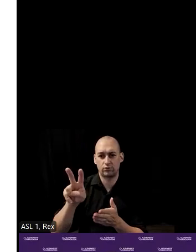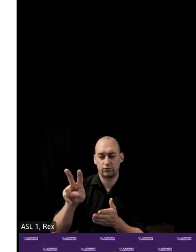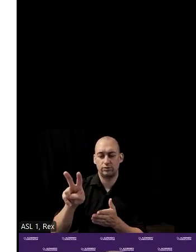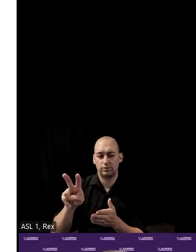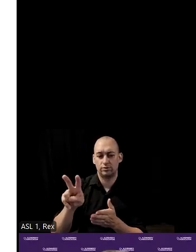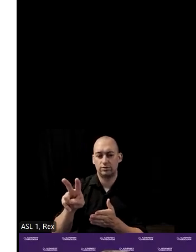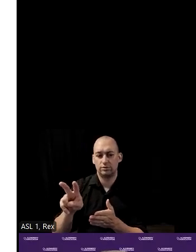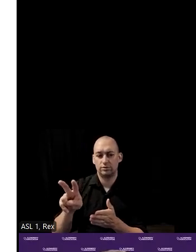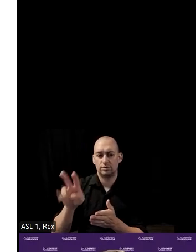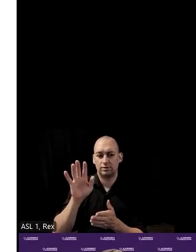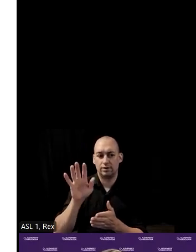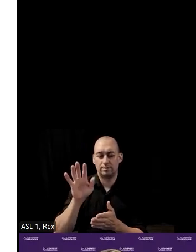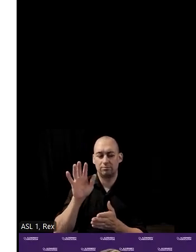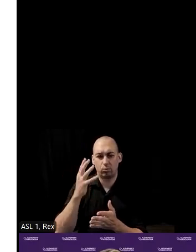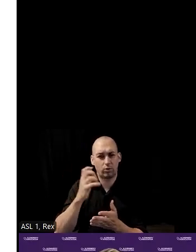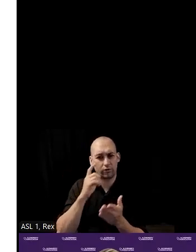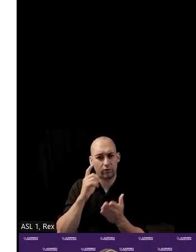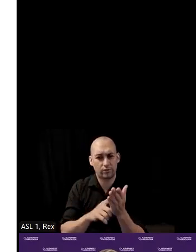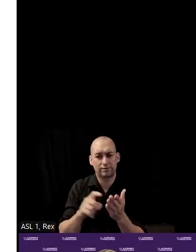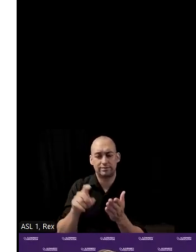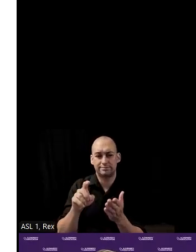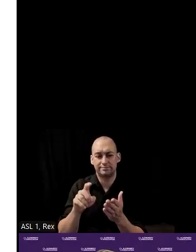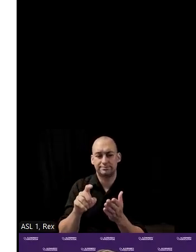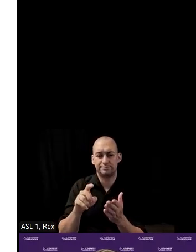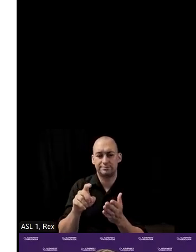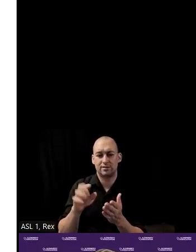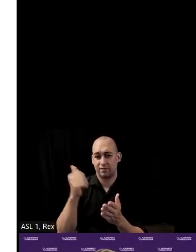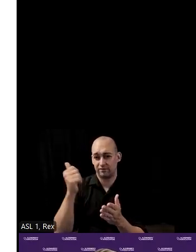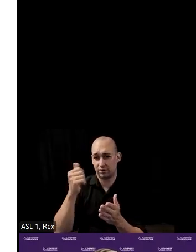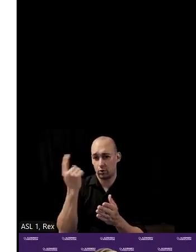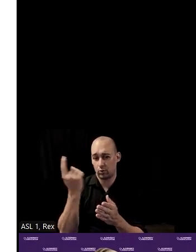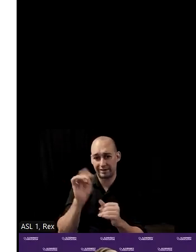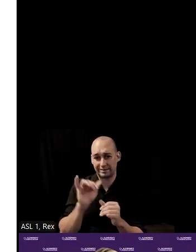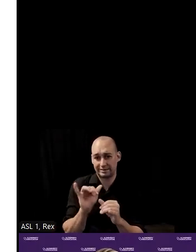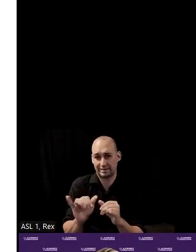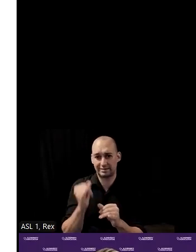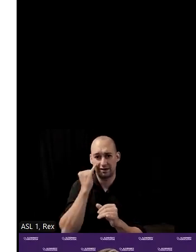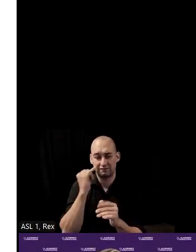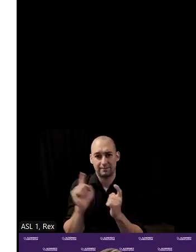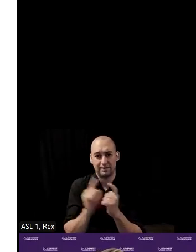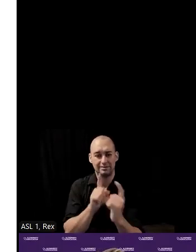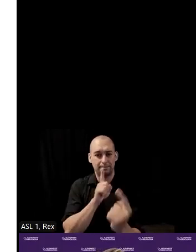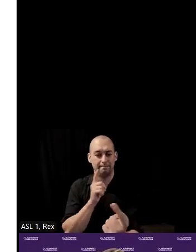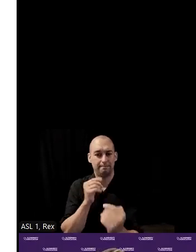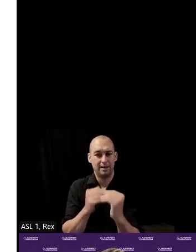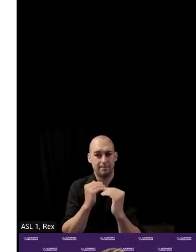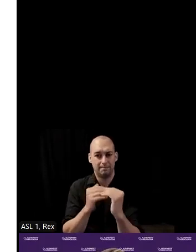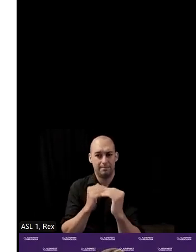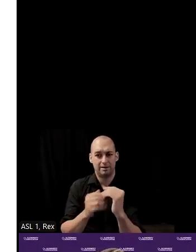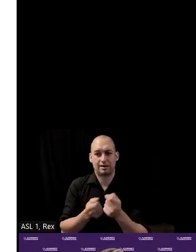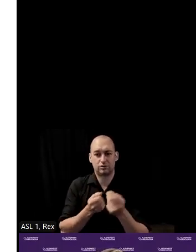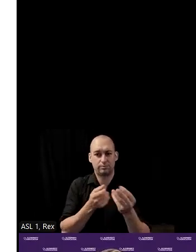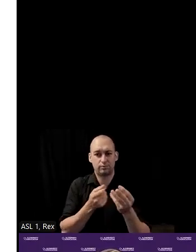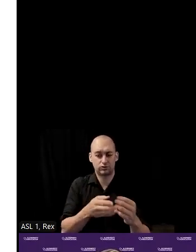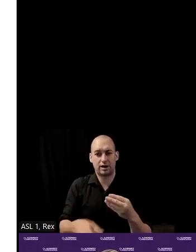did want to note that the fund only stays around if it meets certain minimum contribution